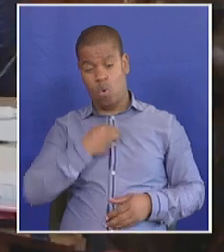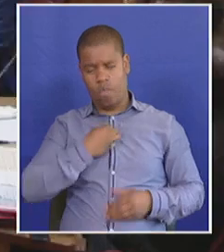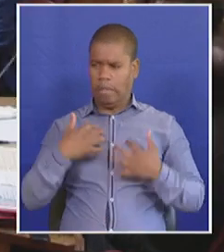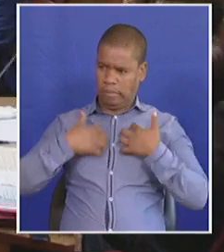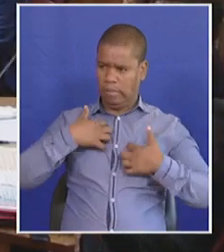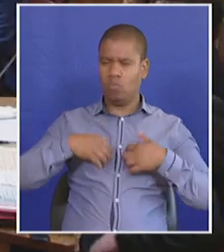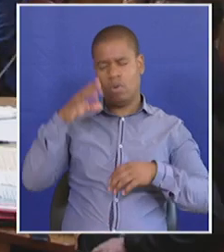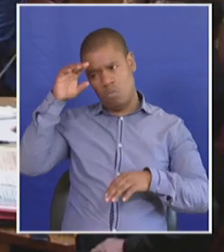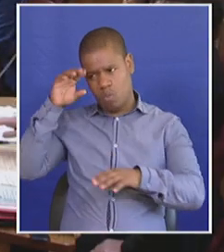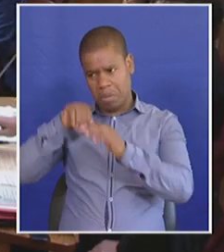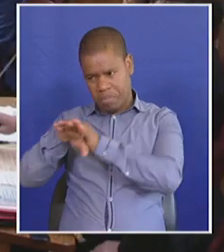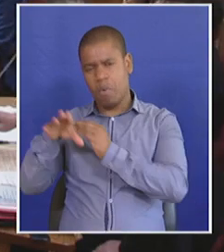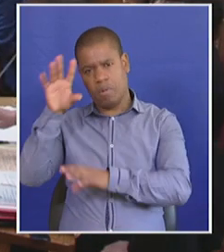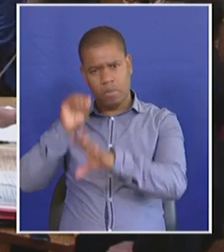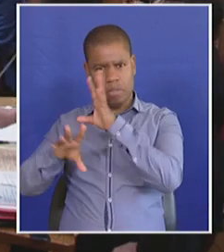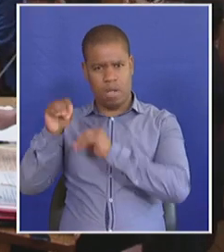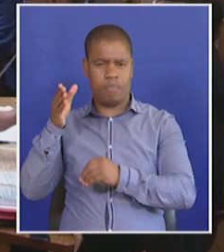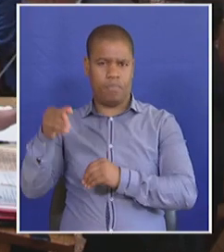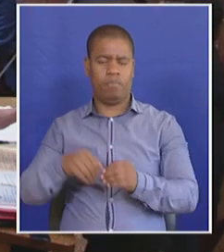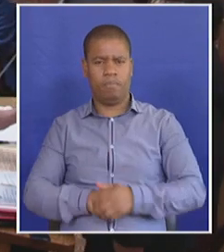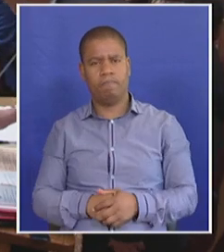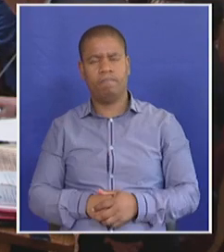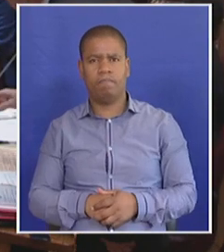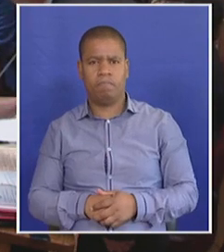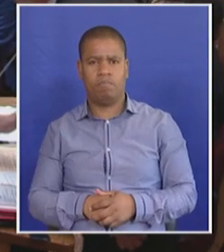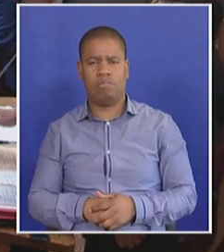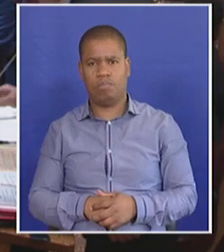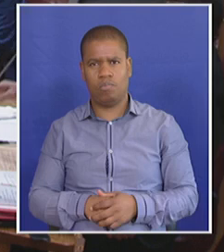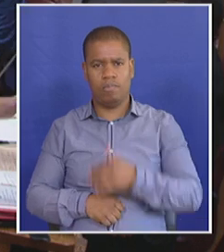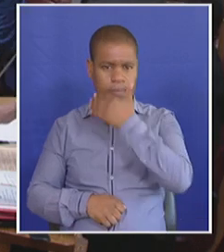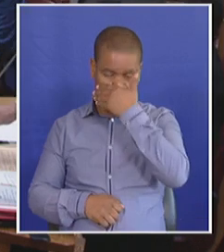Thank you. Honourable Minister.